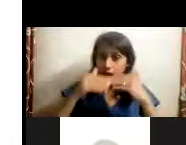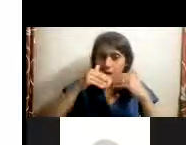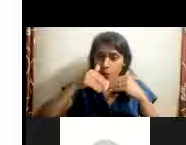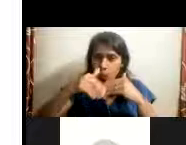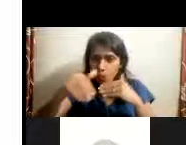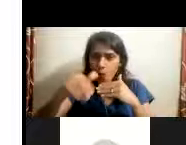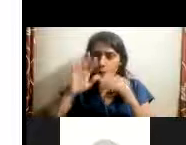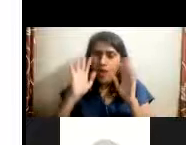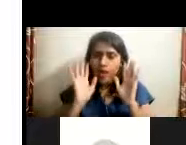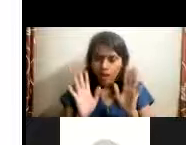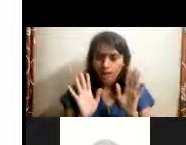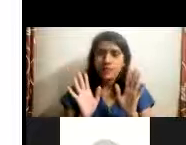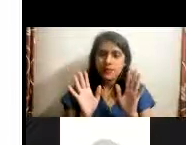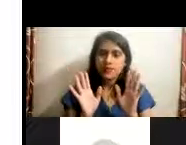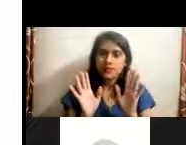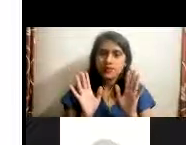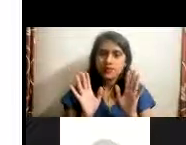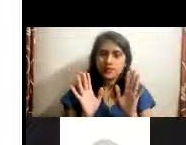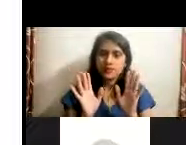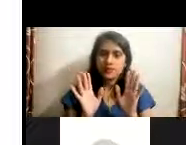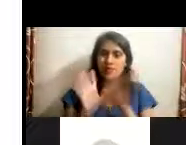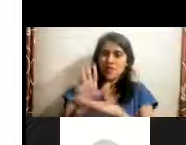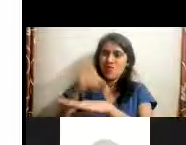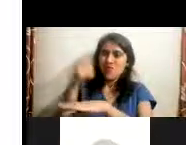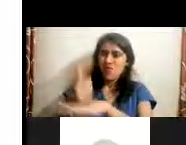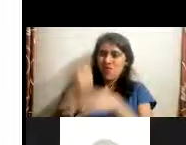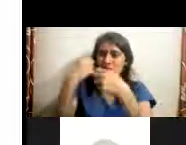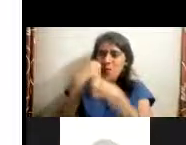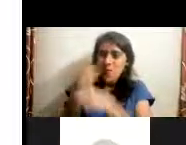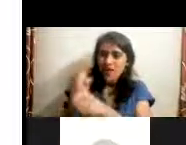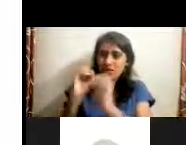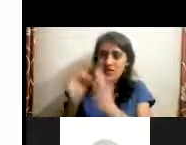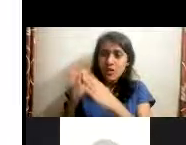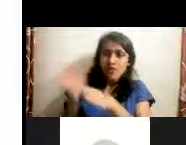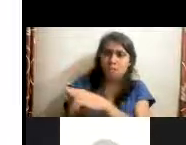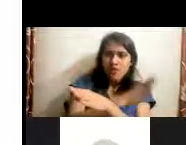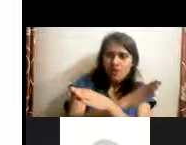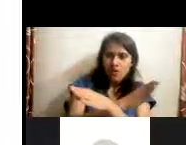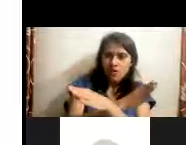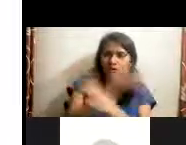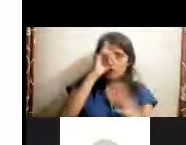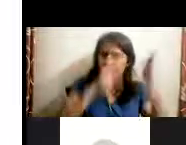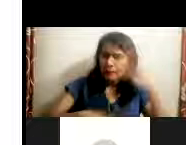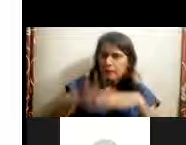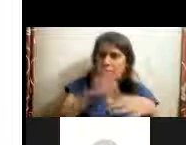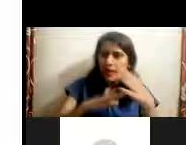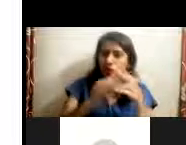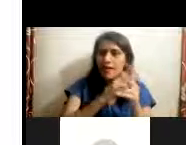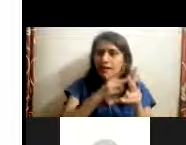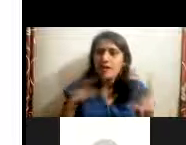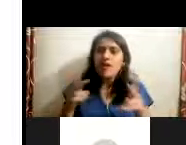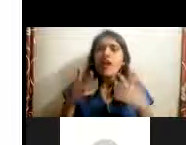behind the formation of the health system and running the health system, and ultimately, what is